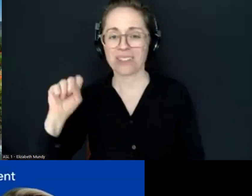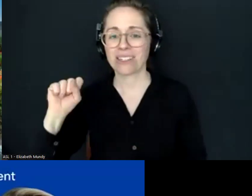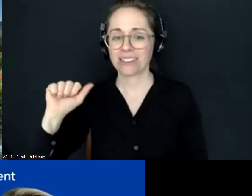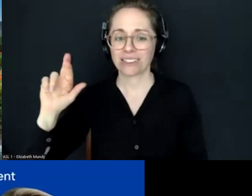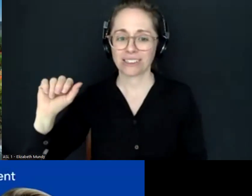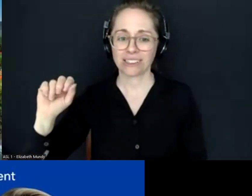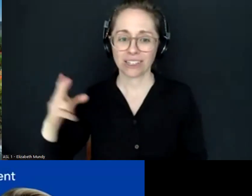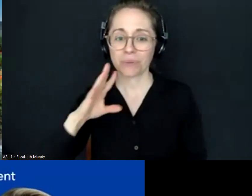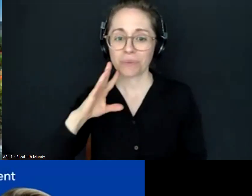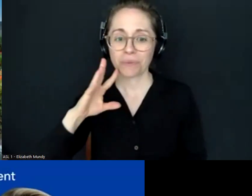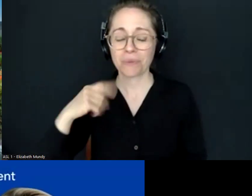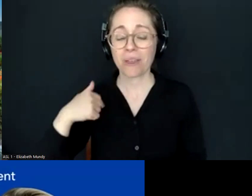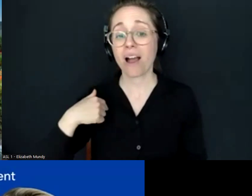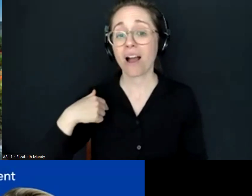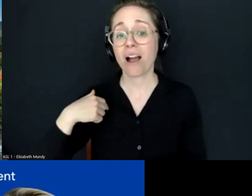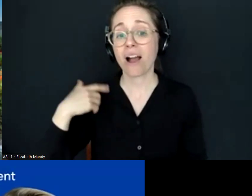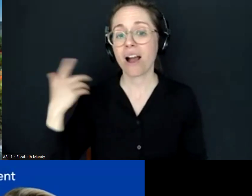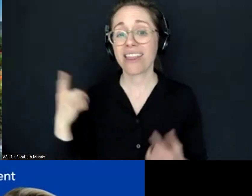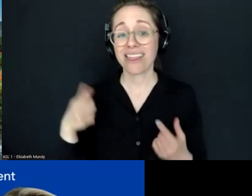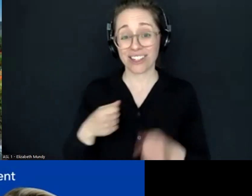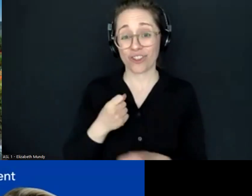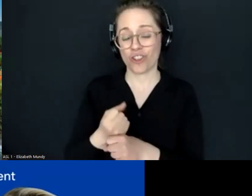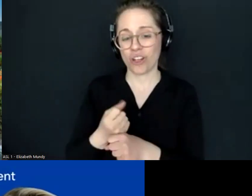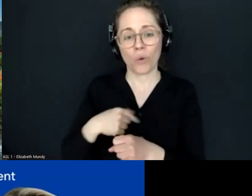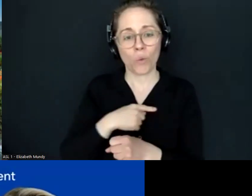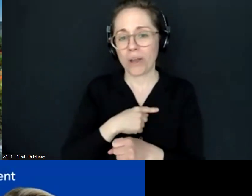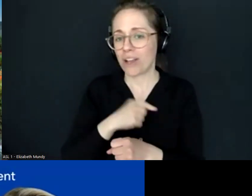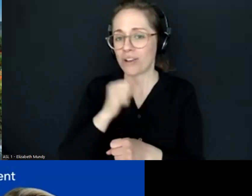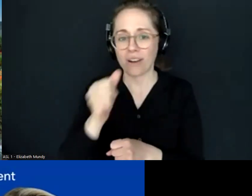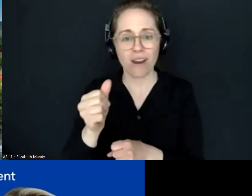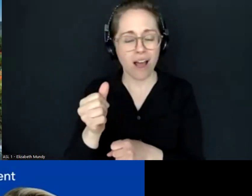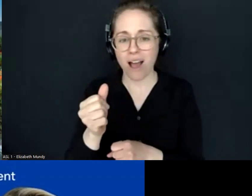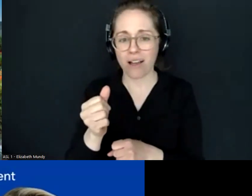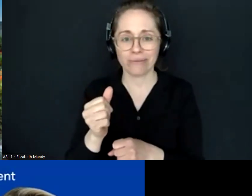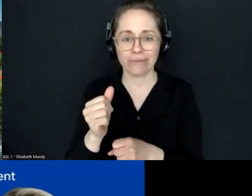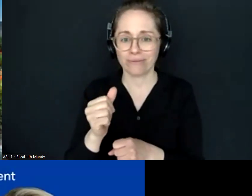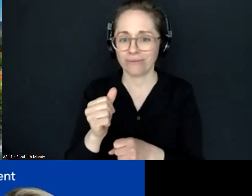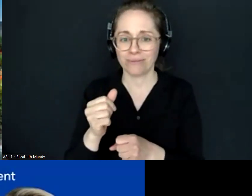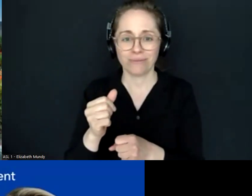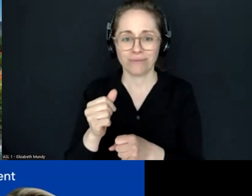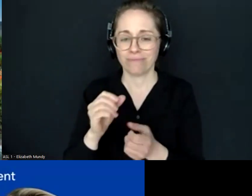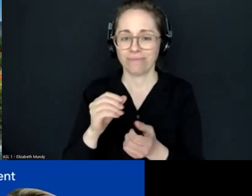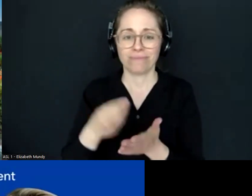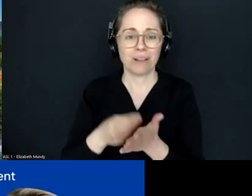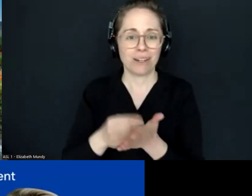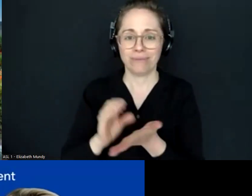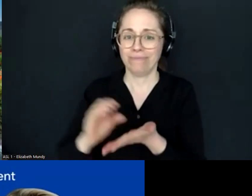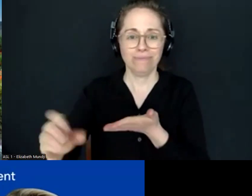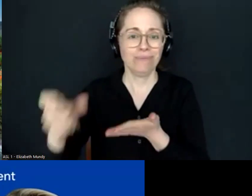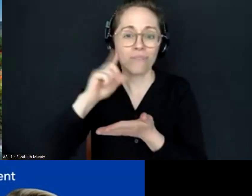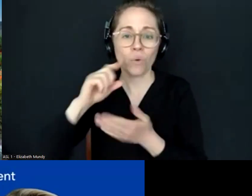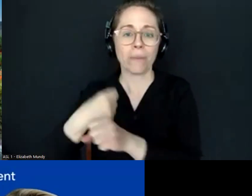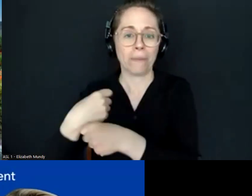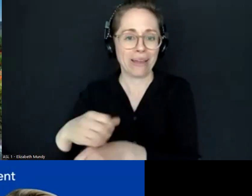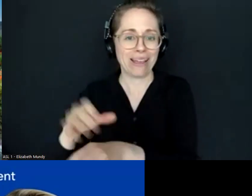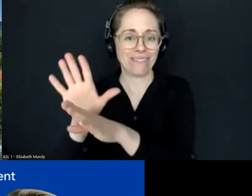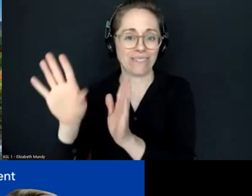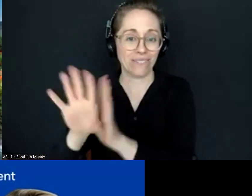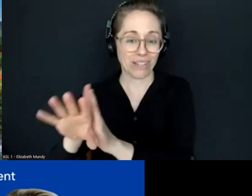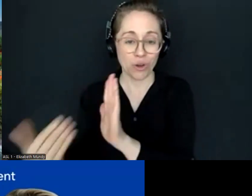year, we're not funding the creation of a video like we did last year, but we will be asking our partners if they